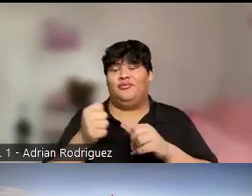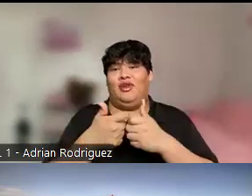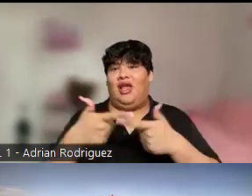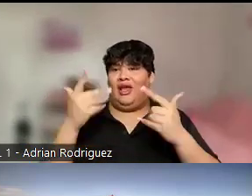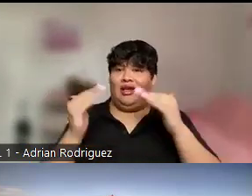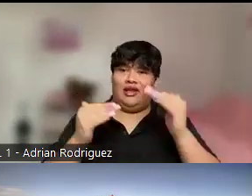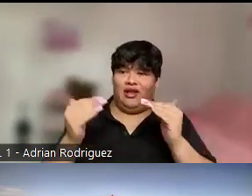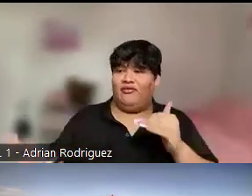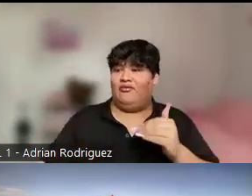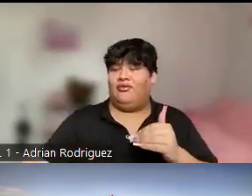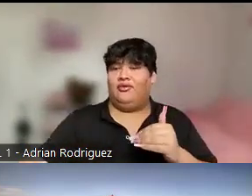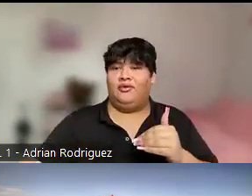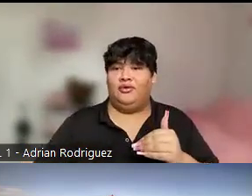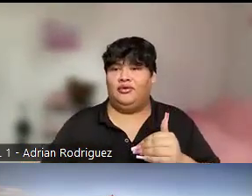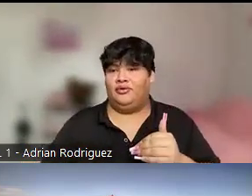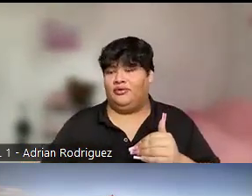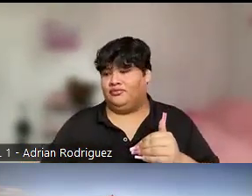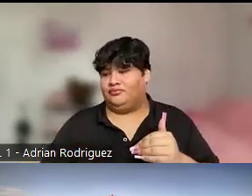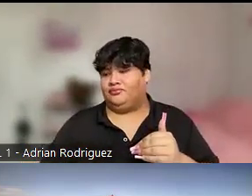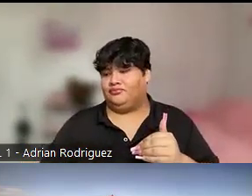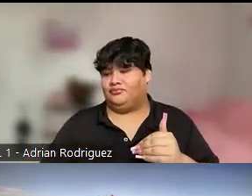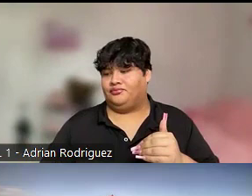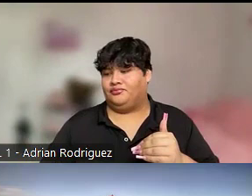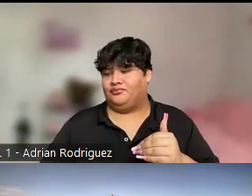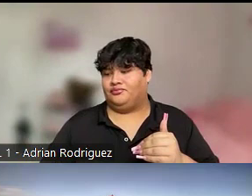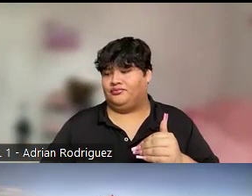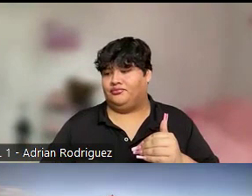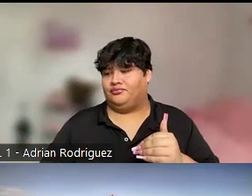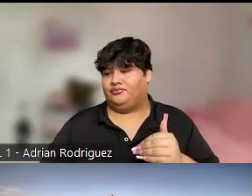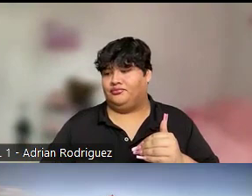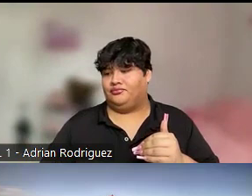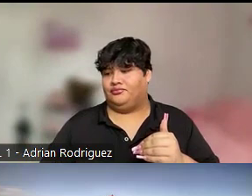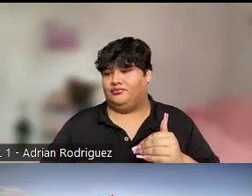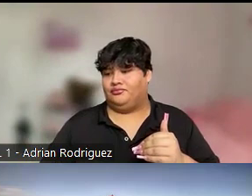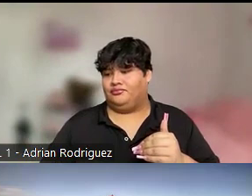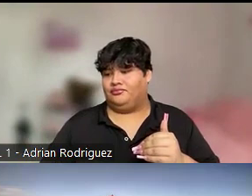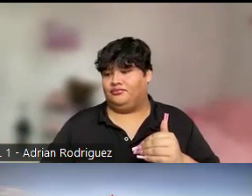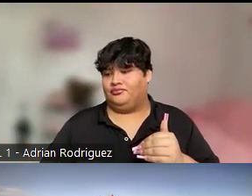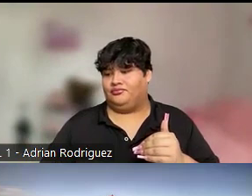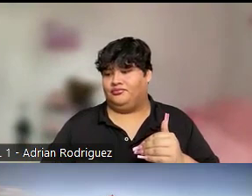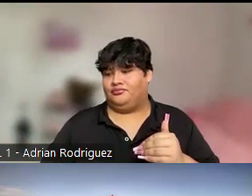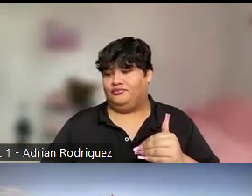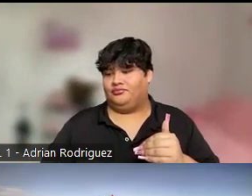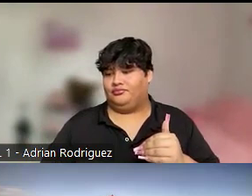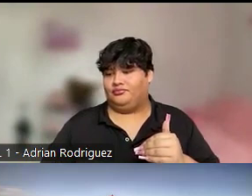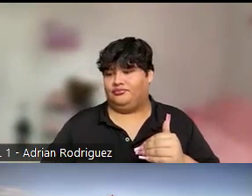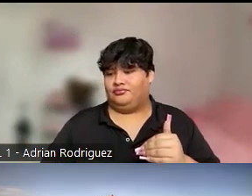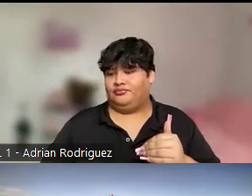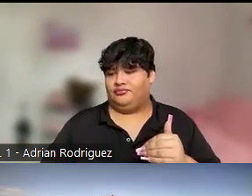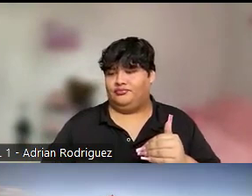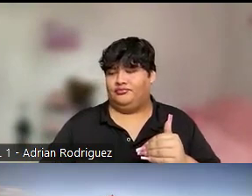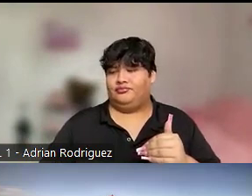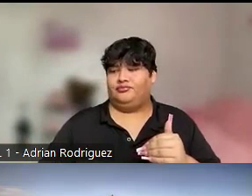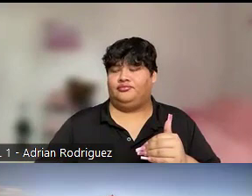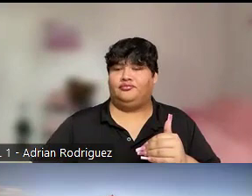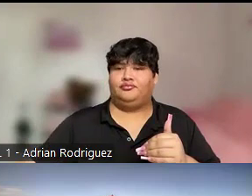takeaway. There's going to be a full report soon. I think one of the things that I want to mention is the full report will have the breakdown by each of the 58 counties in